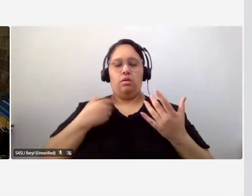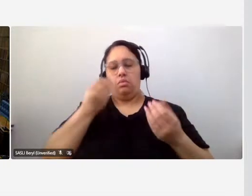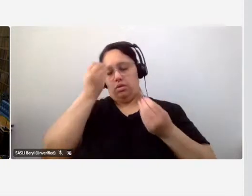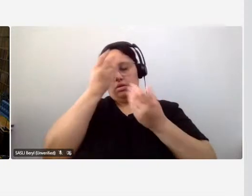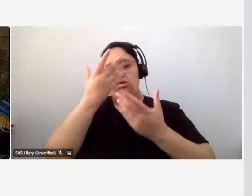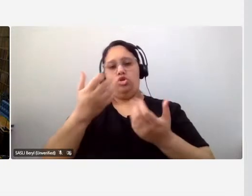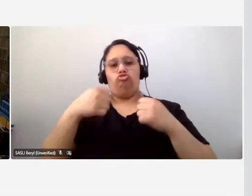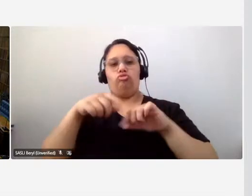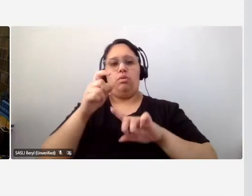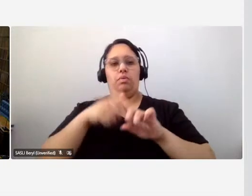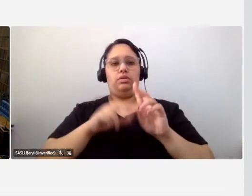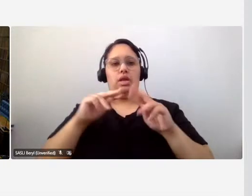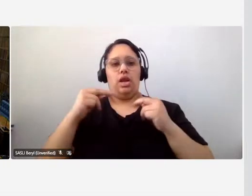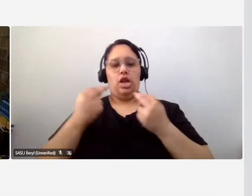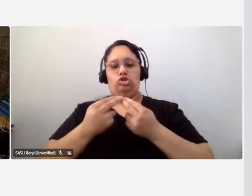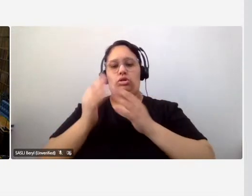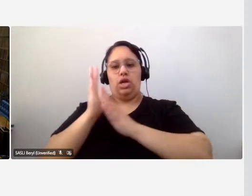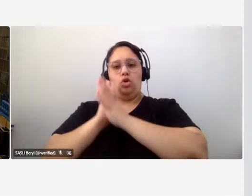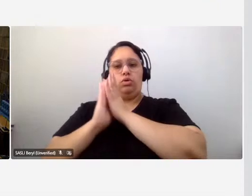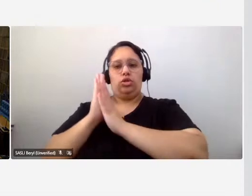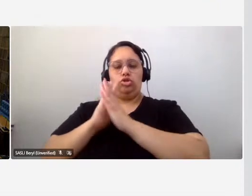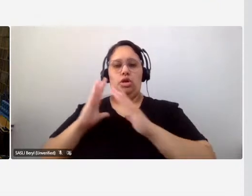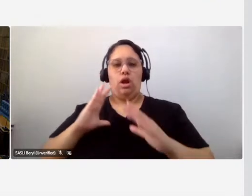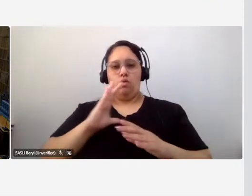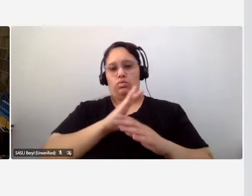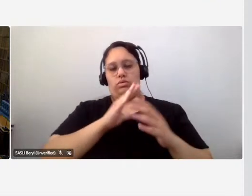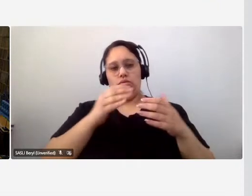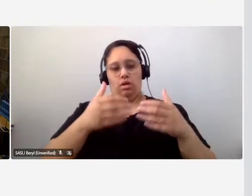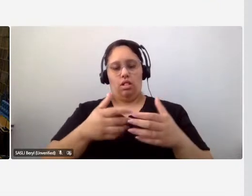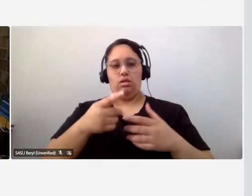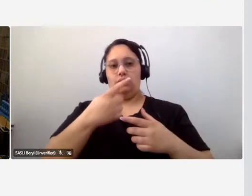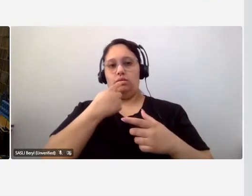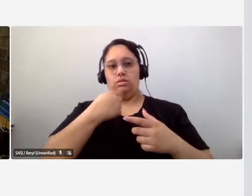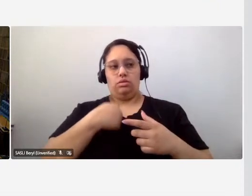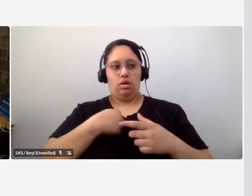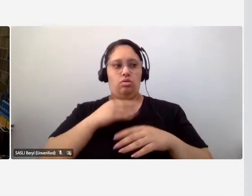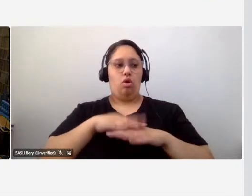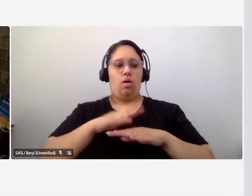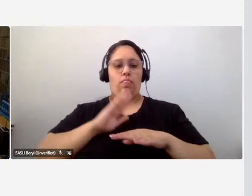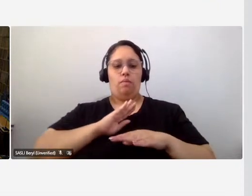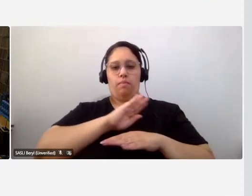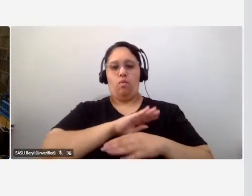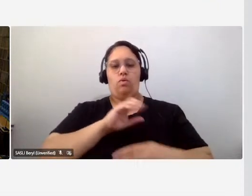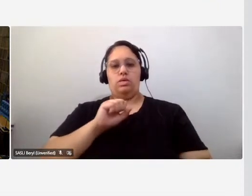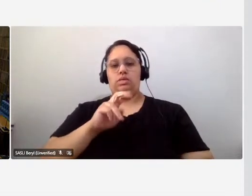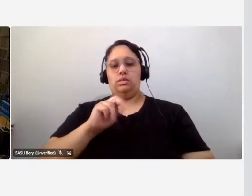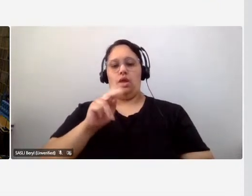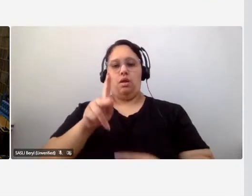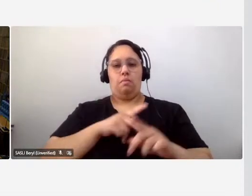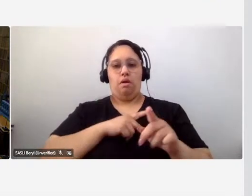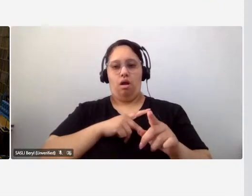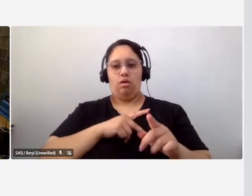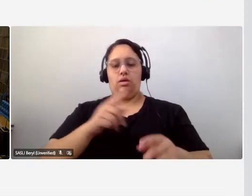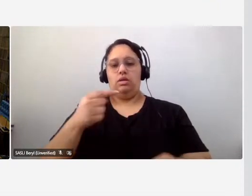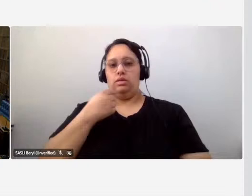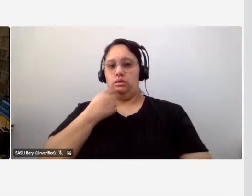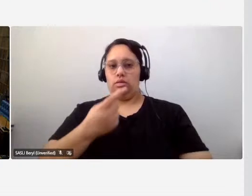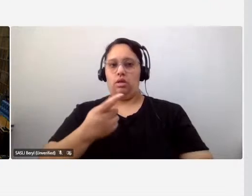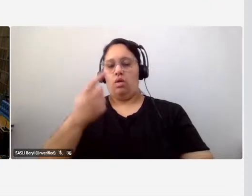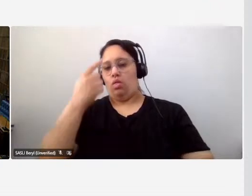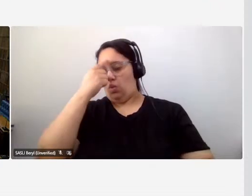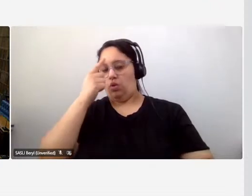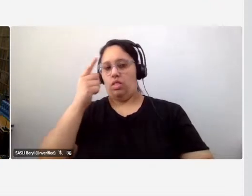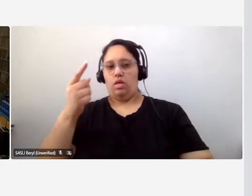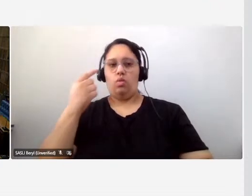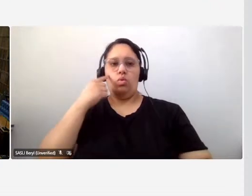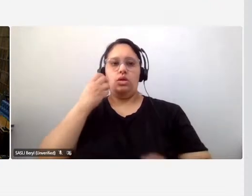of the National Heritage Council. And he said, well, he actually sat on the board of sandparks. And he also thought, they were also